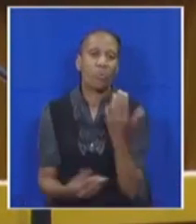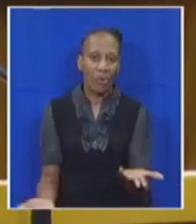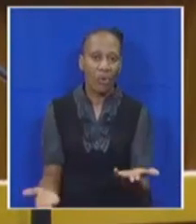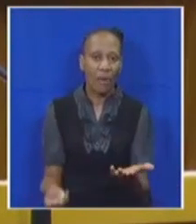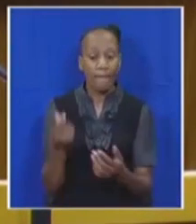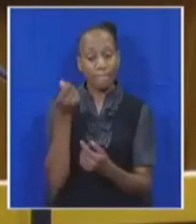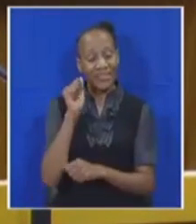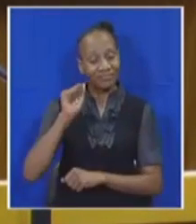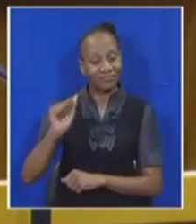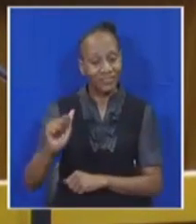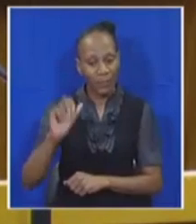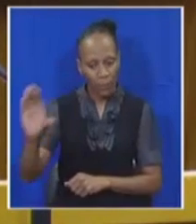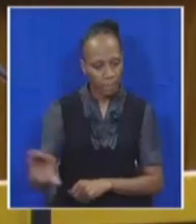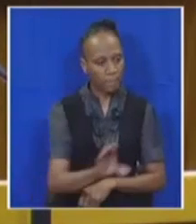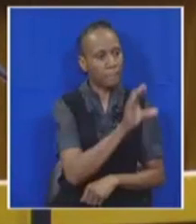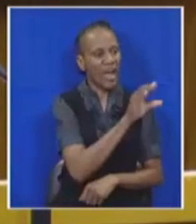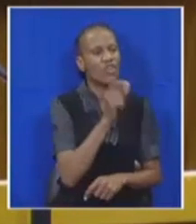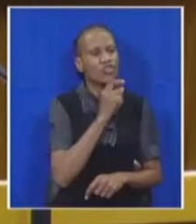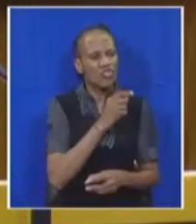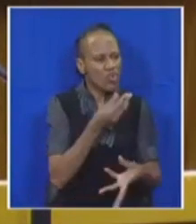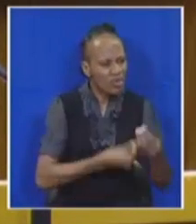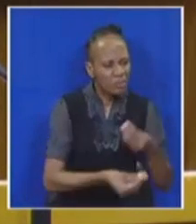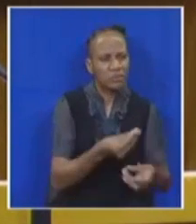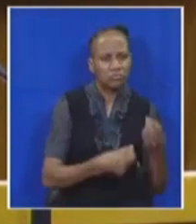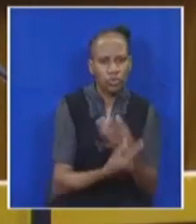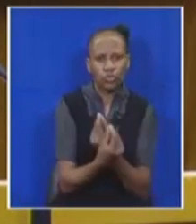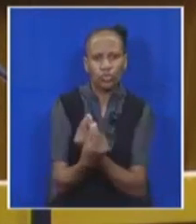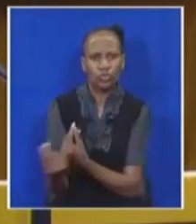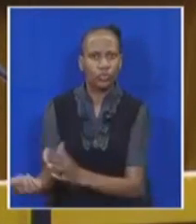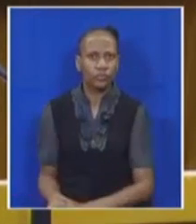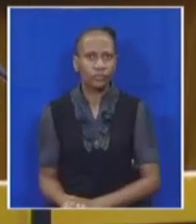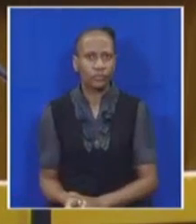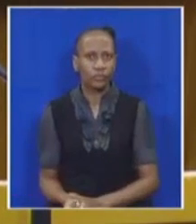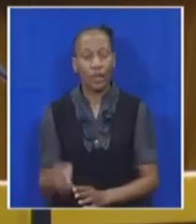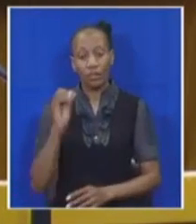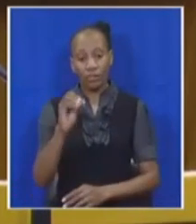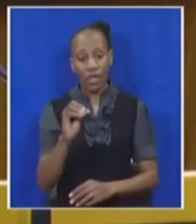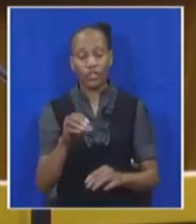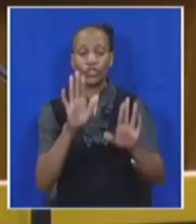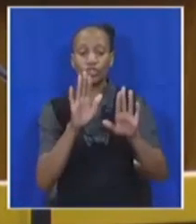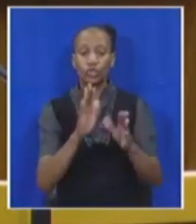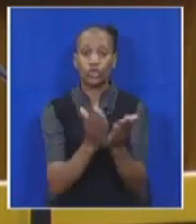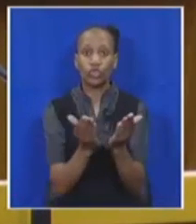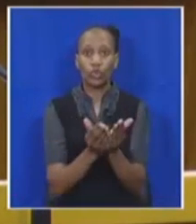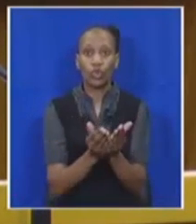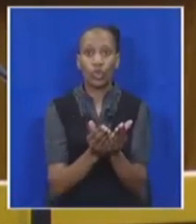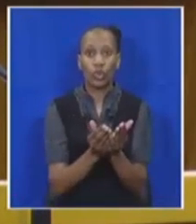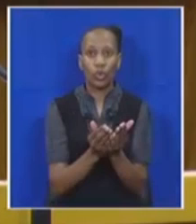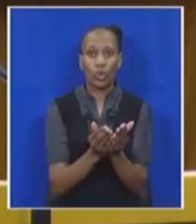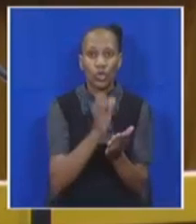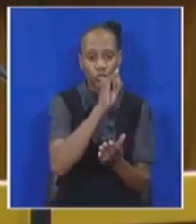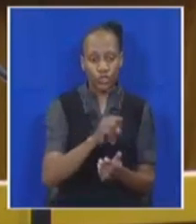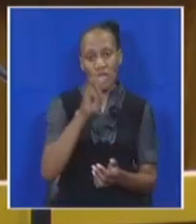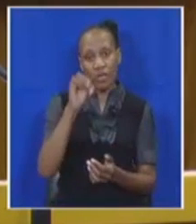their development stolen, wasted, and misappropriated. Then there are the learners at Khayetso and JM High School